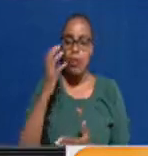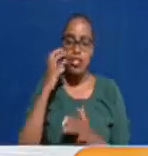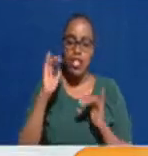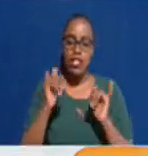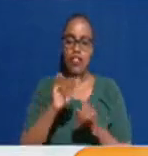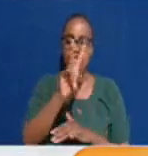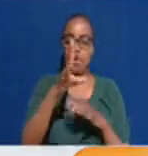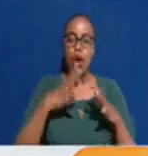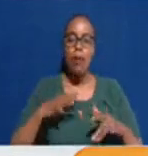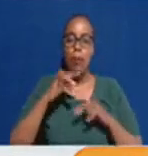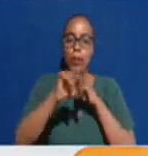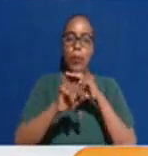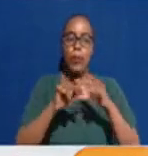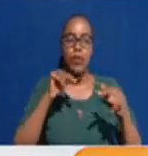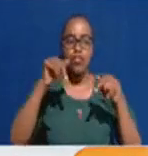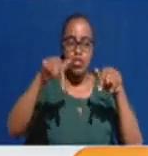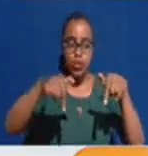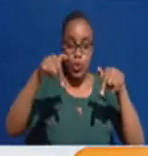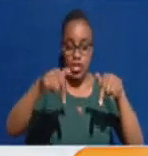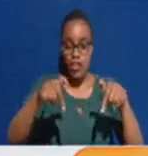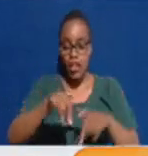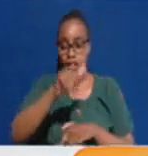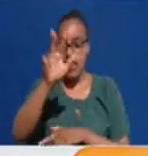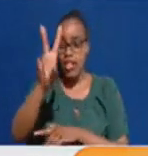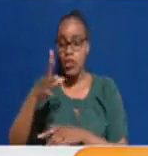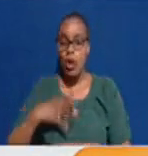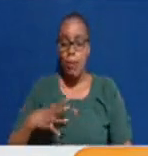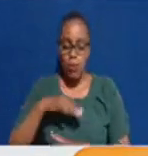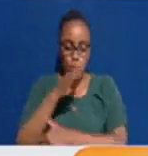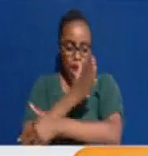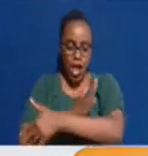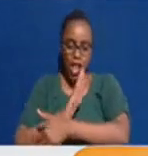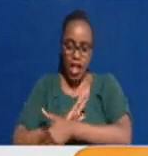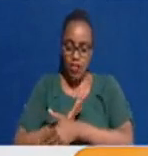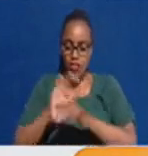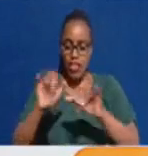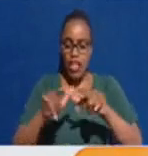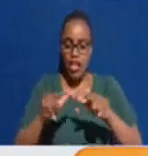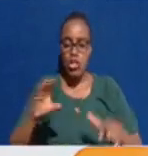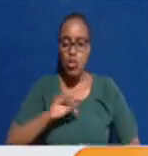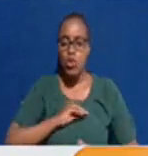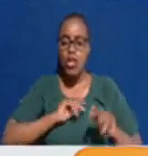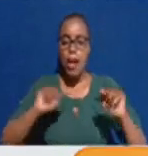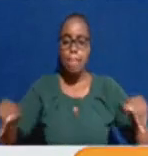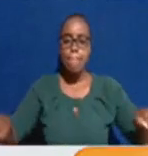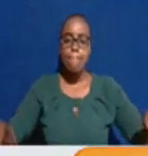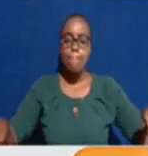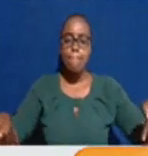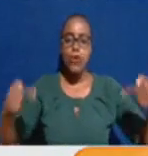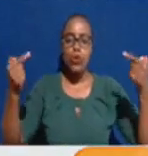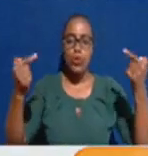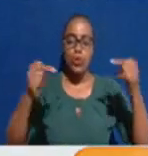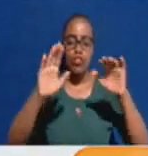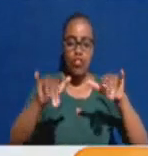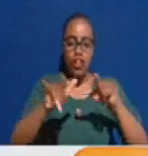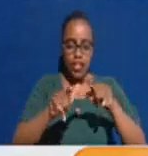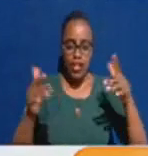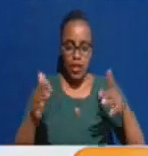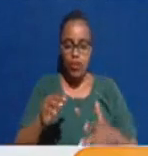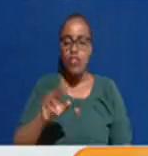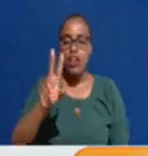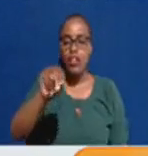And two people were killed earlier today, while two others were seriously injured in a land ownership row over a parcel of land in